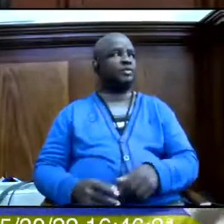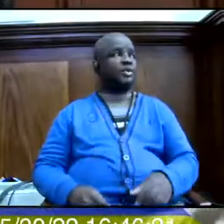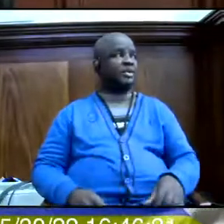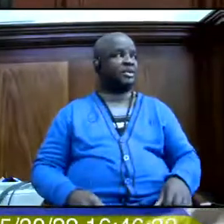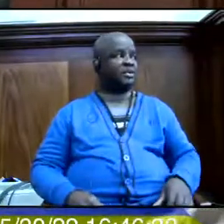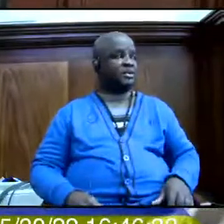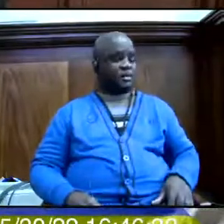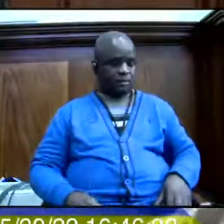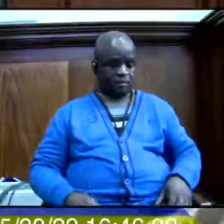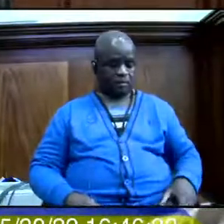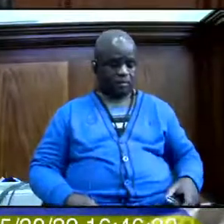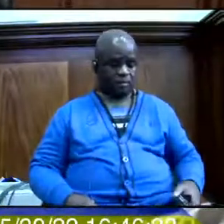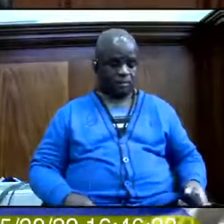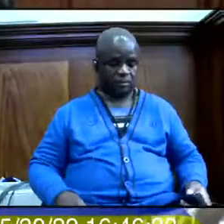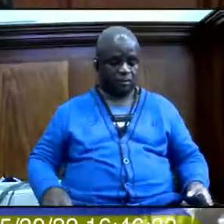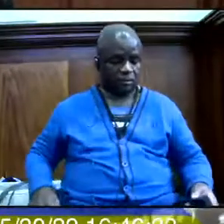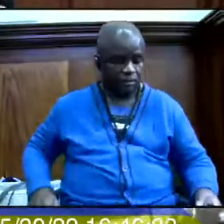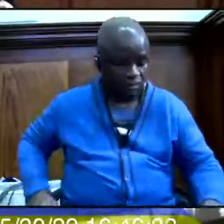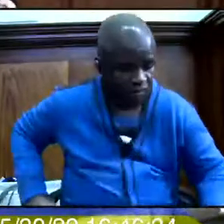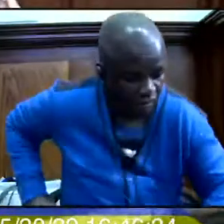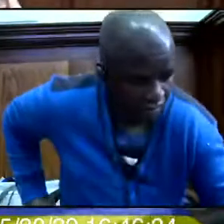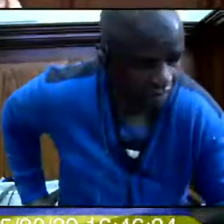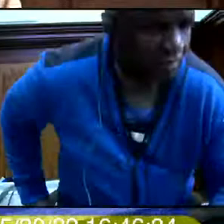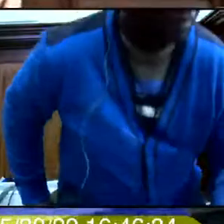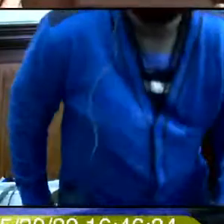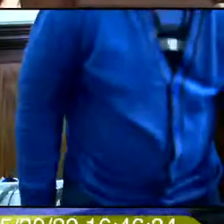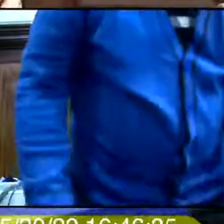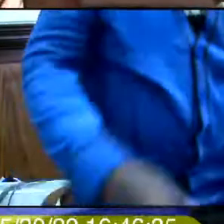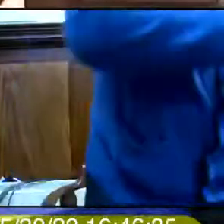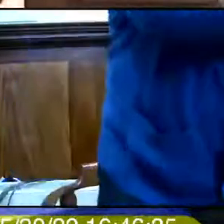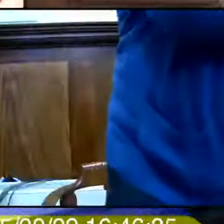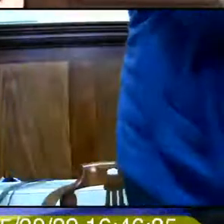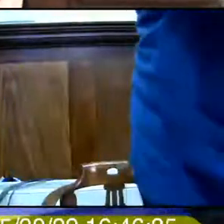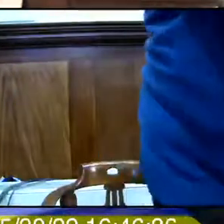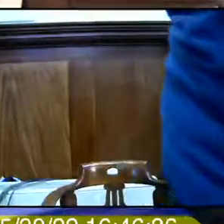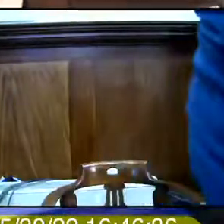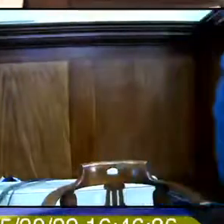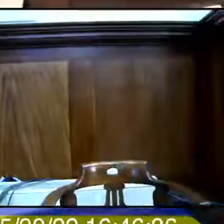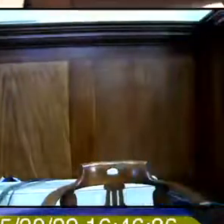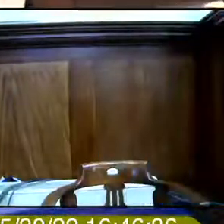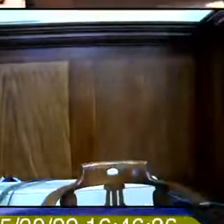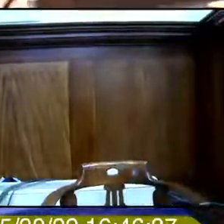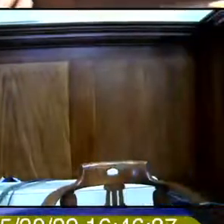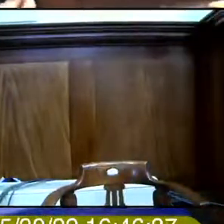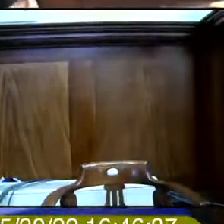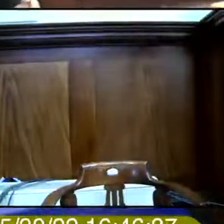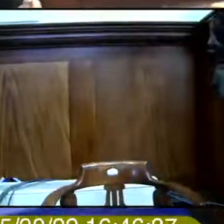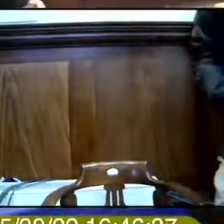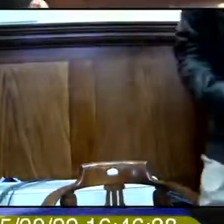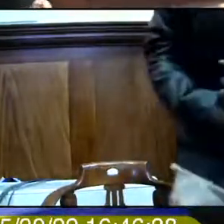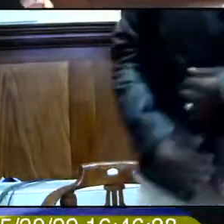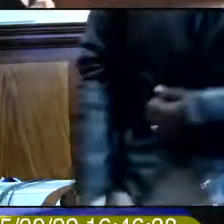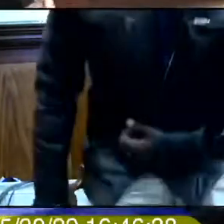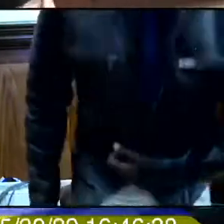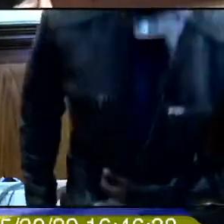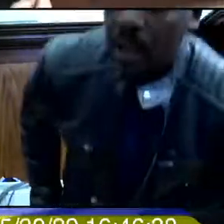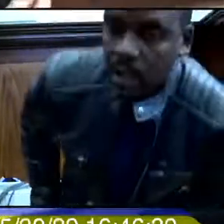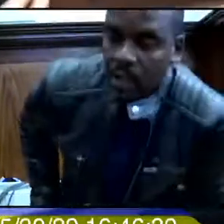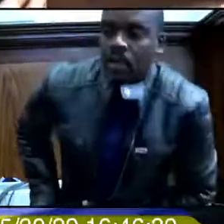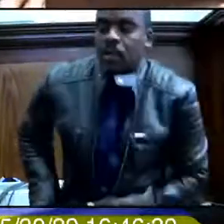the job that i was giving to do today ends now and the speaker will be doing